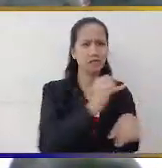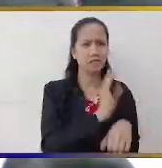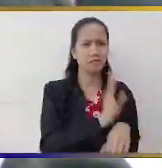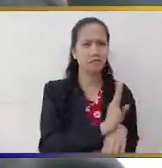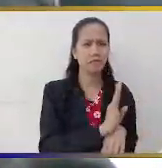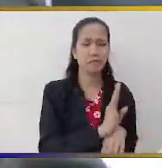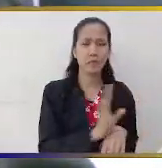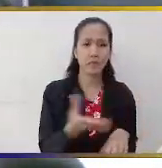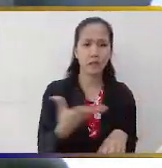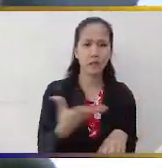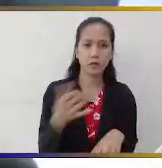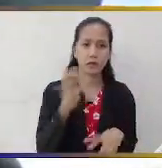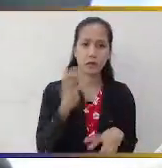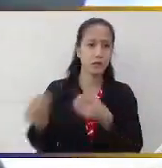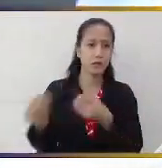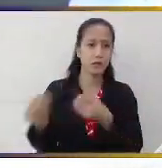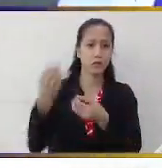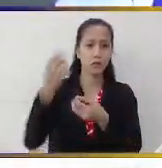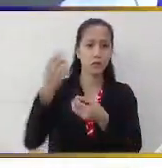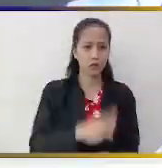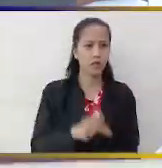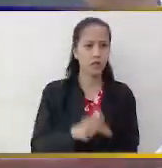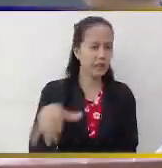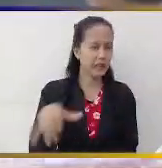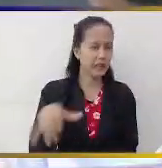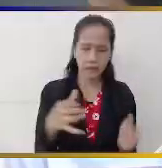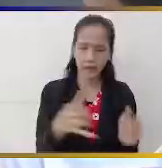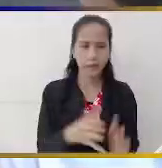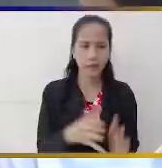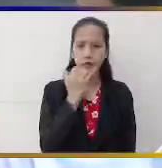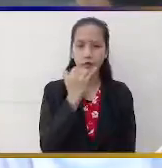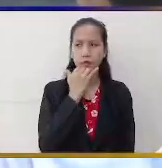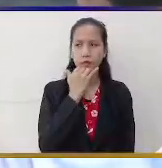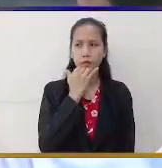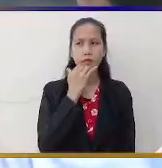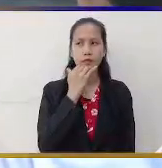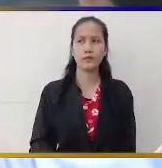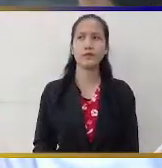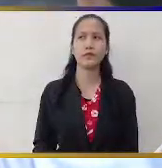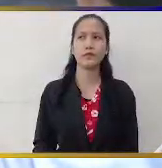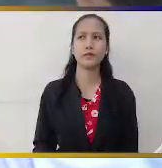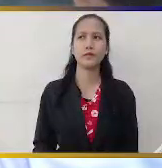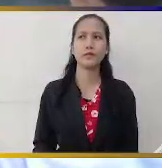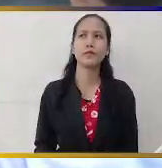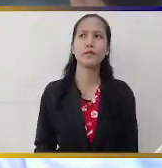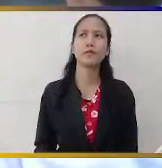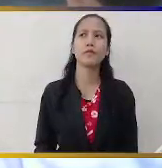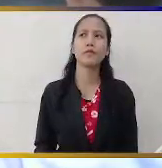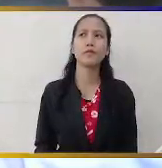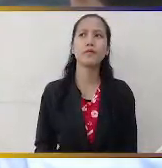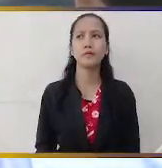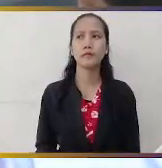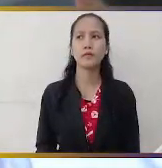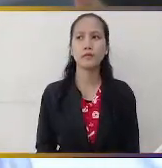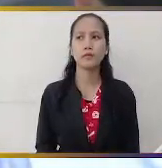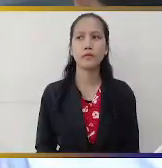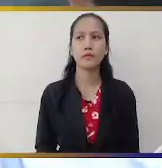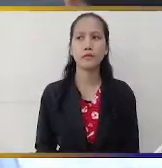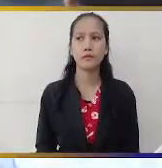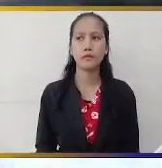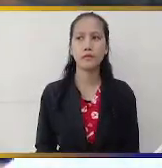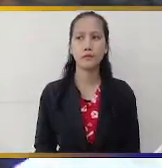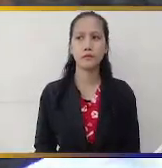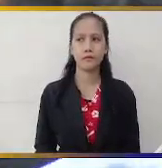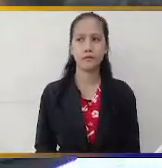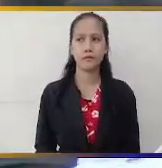it should be given to you. Can I trust these guys to leave that money, or should I take it since I'm down here? Okay, I'll trust them. Amen.